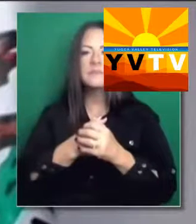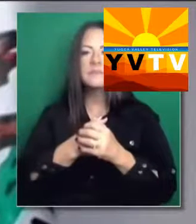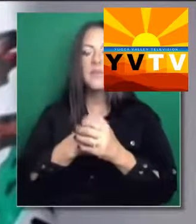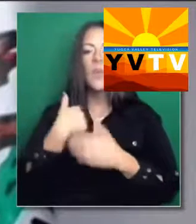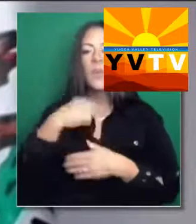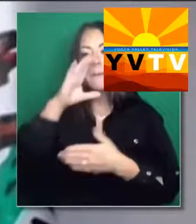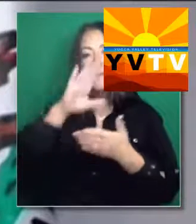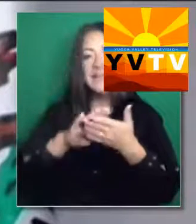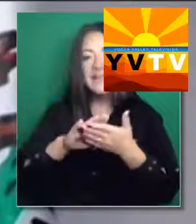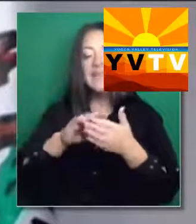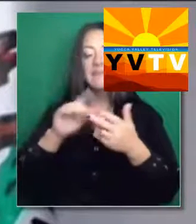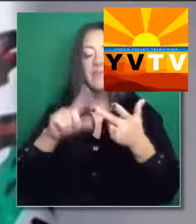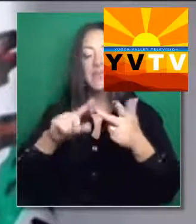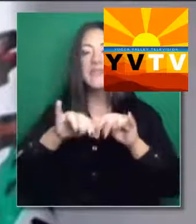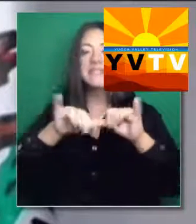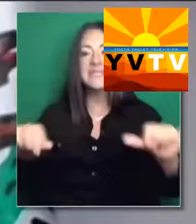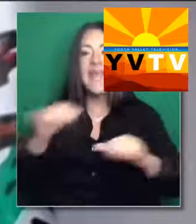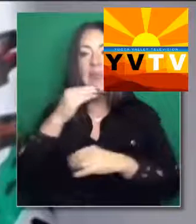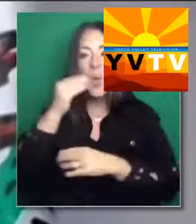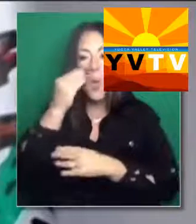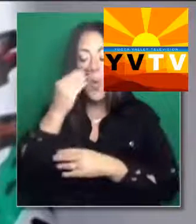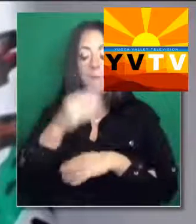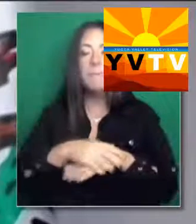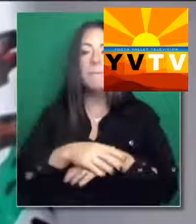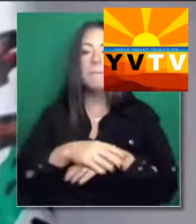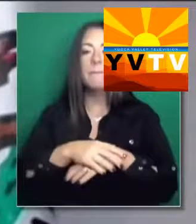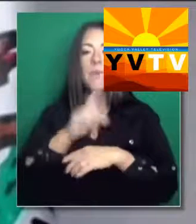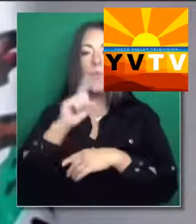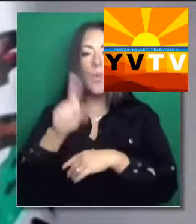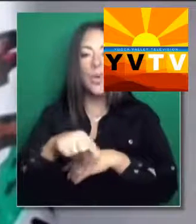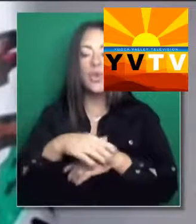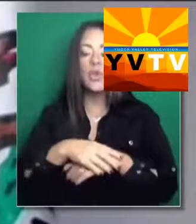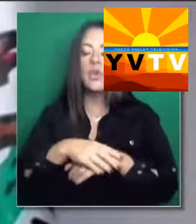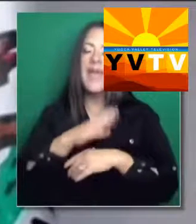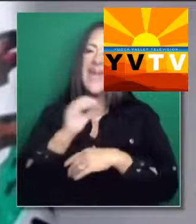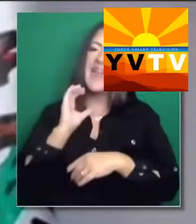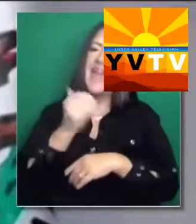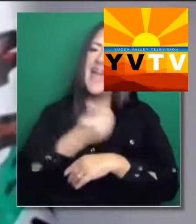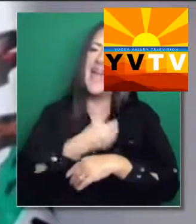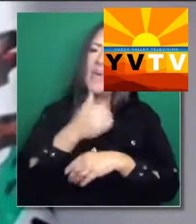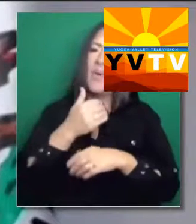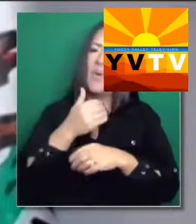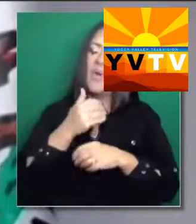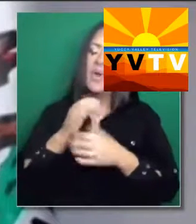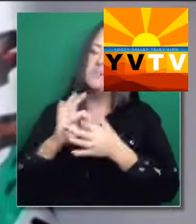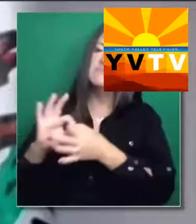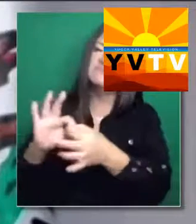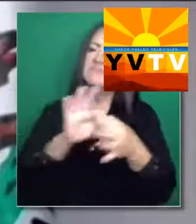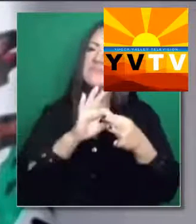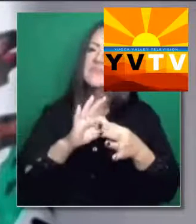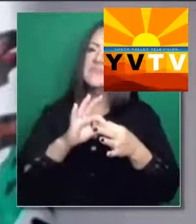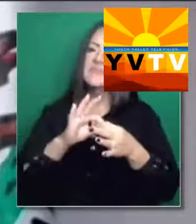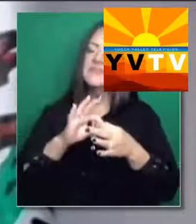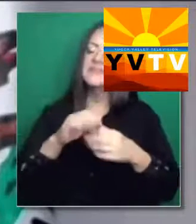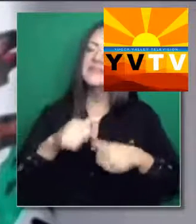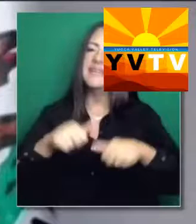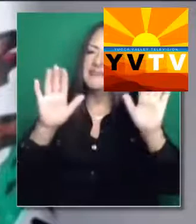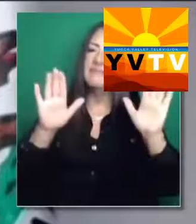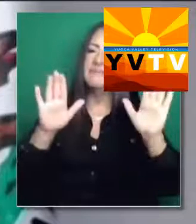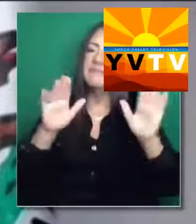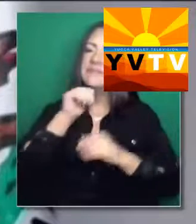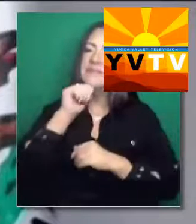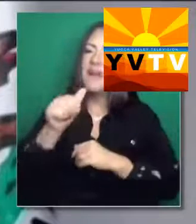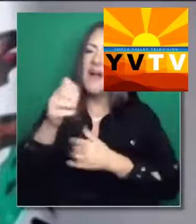regional stay-at-home order, as well as our efforts together to message and make different choices, did make an important